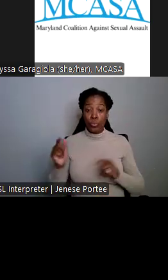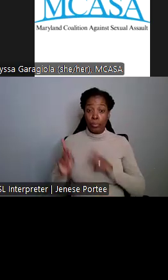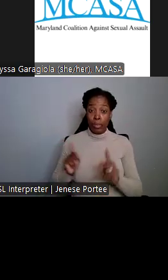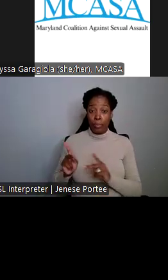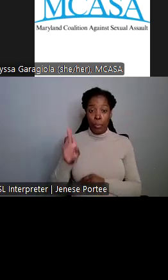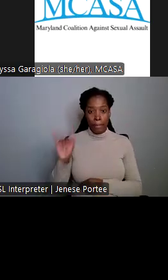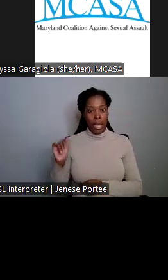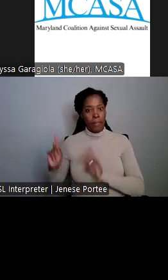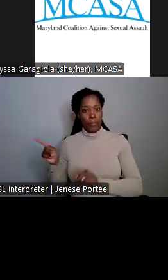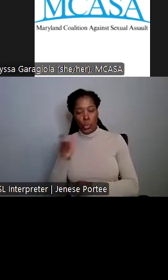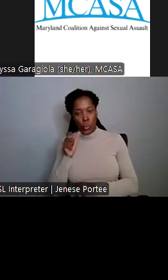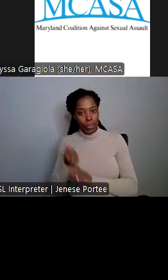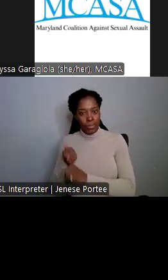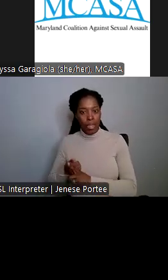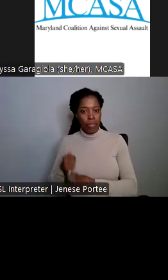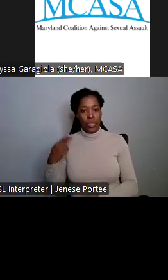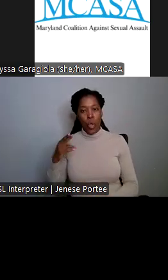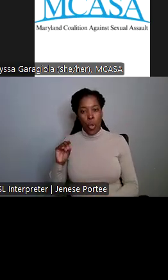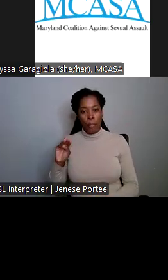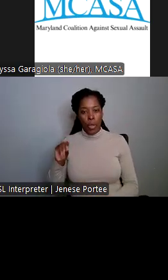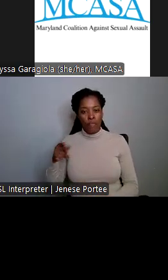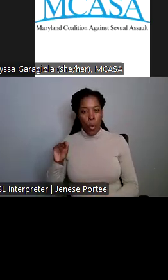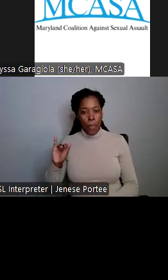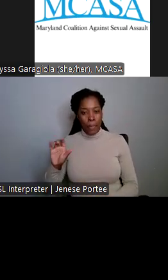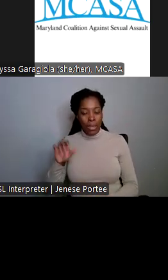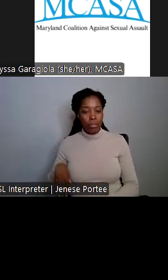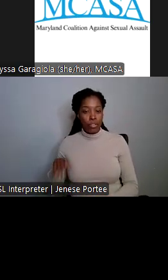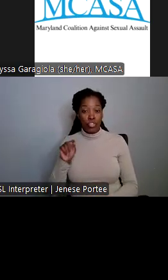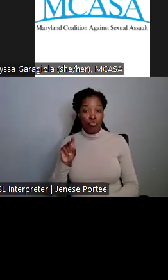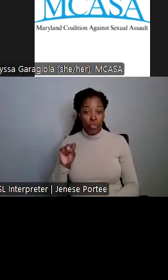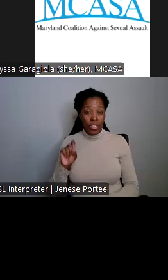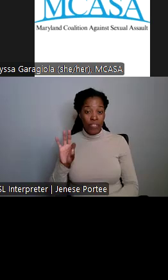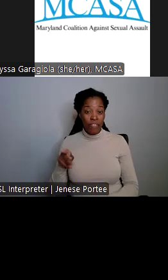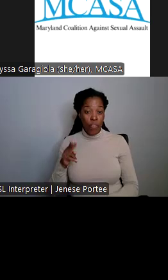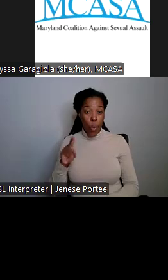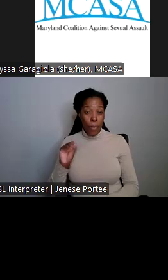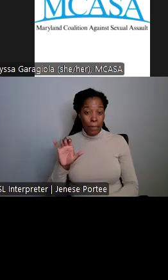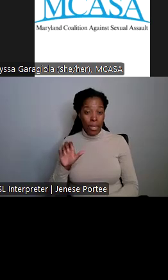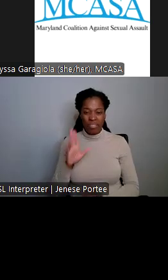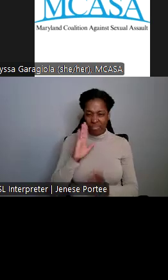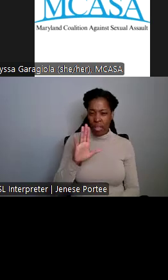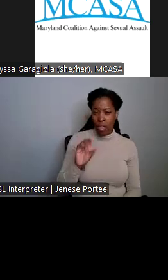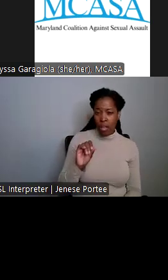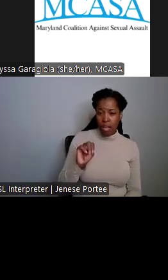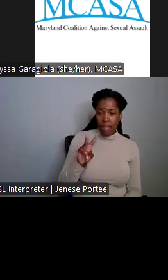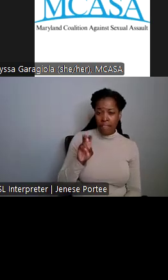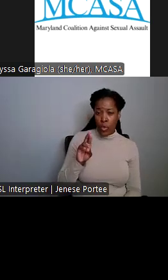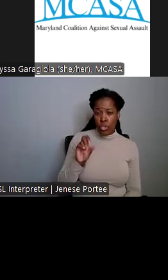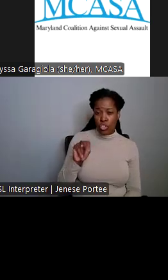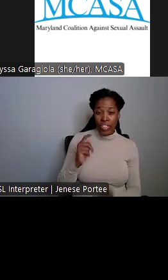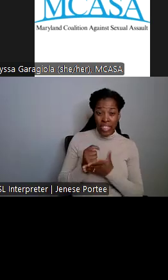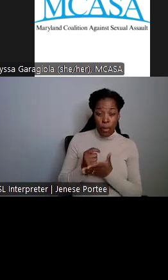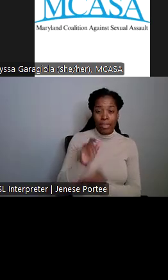homophobic or transphobic. So things like conversion therapy can be a cultural trauma, white